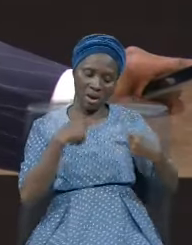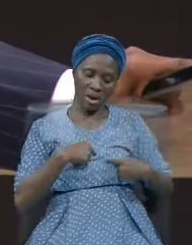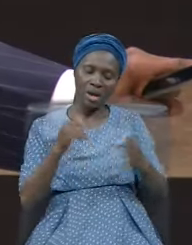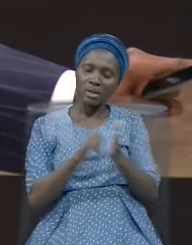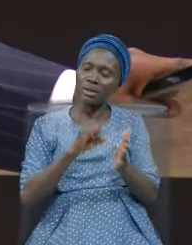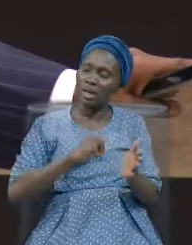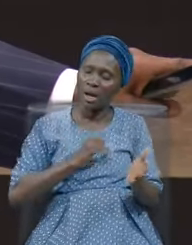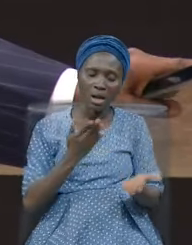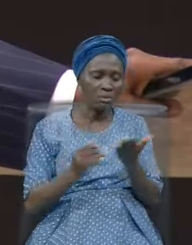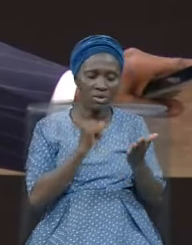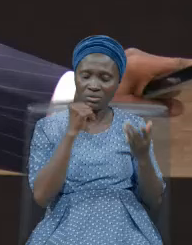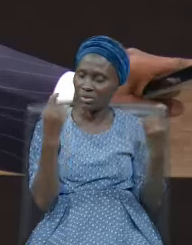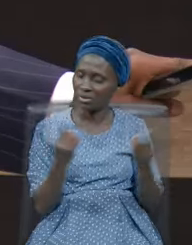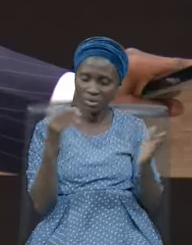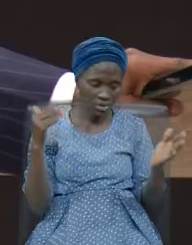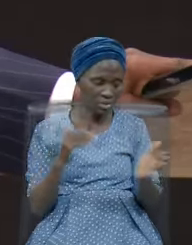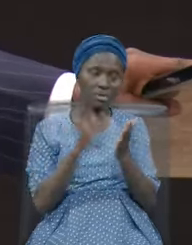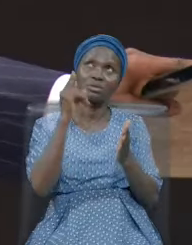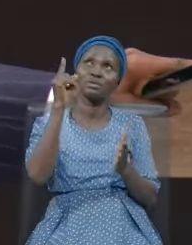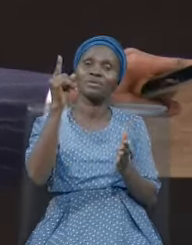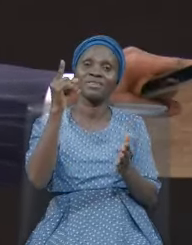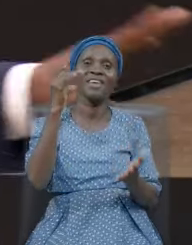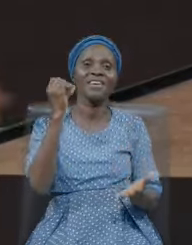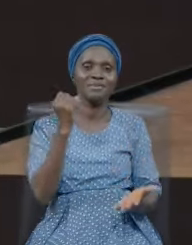sin against thee. Amen. Amen.